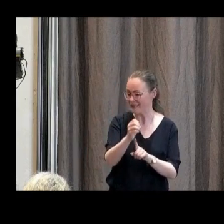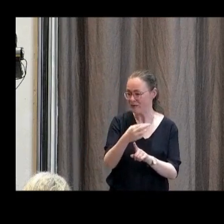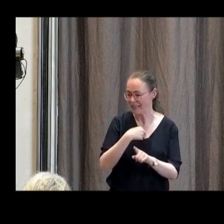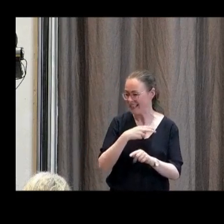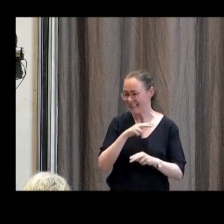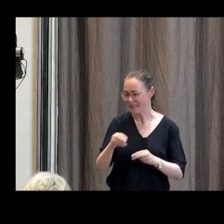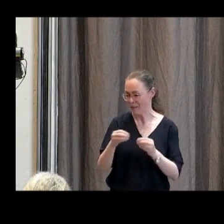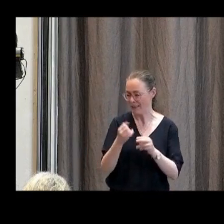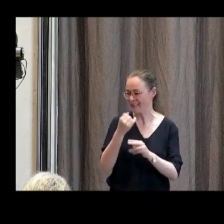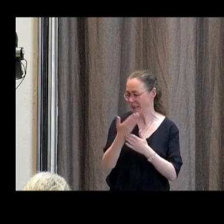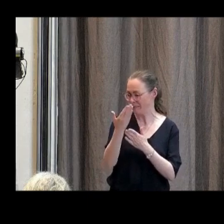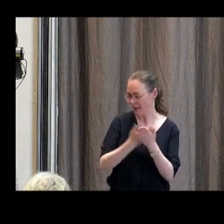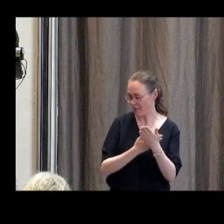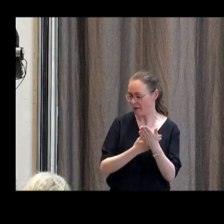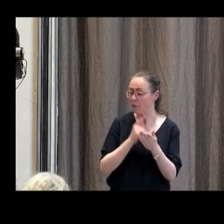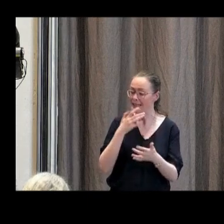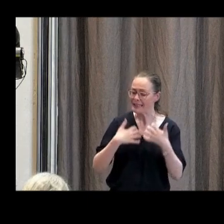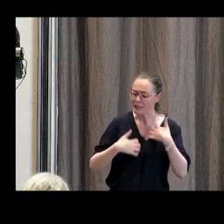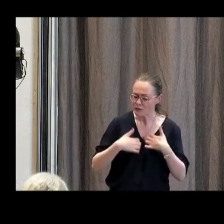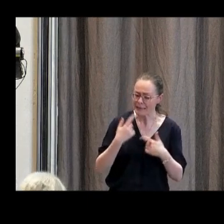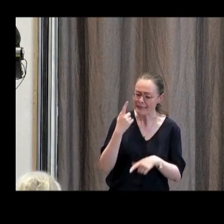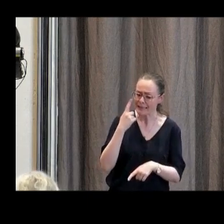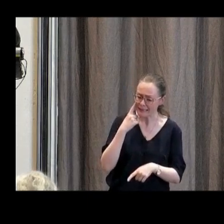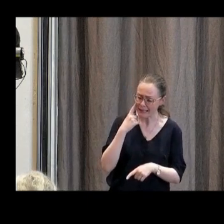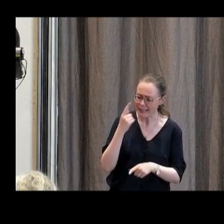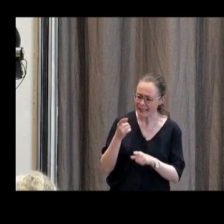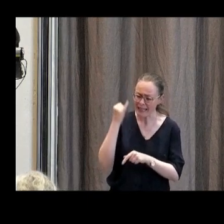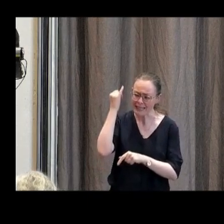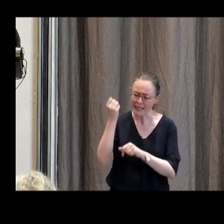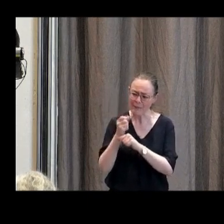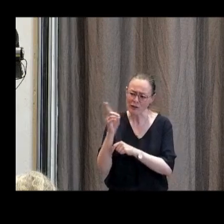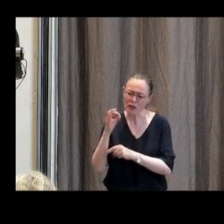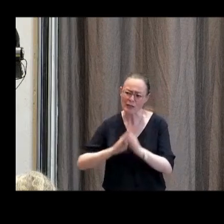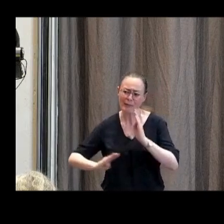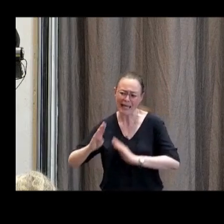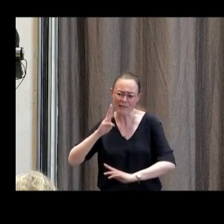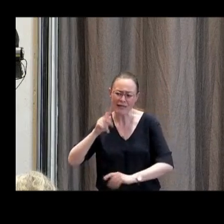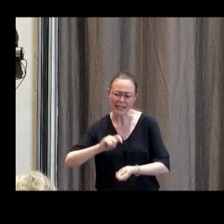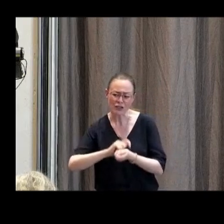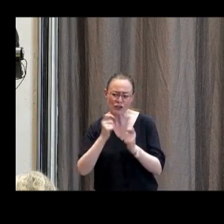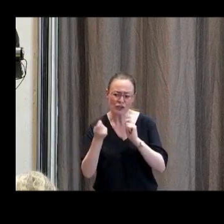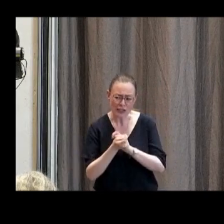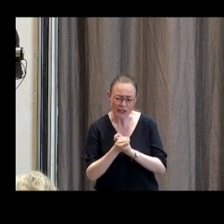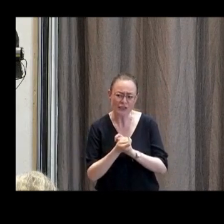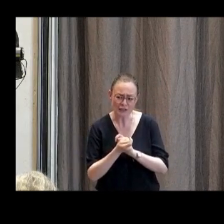certainly interesting to see that the idea that dogs' behaviour changed when